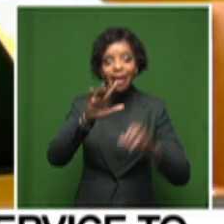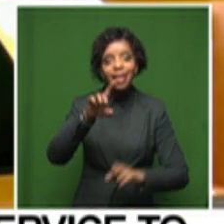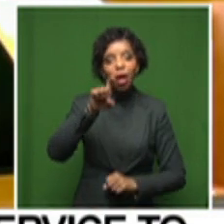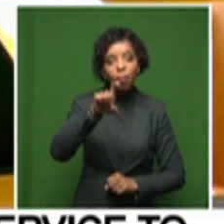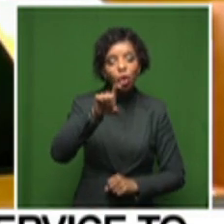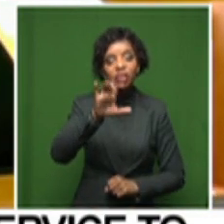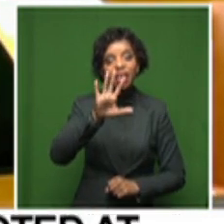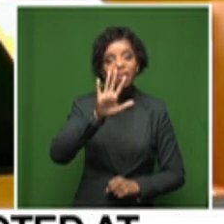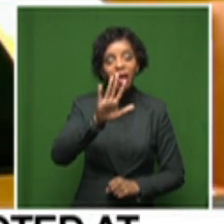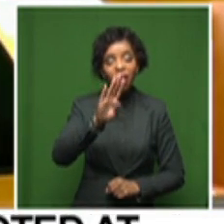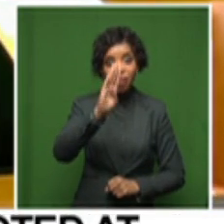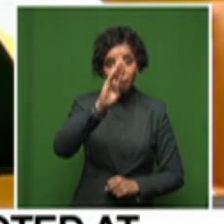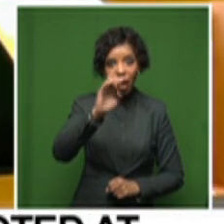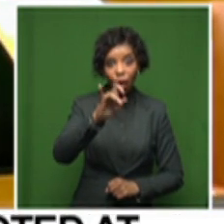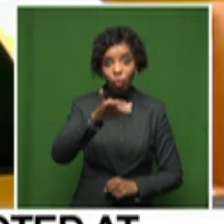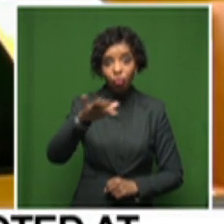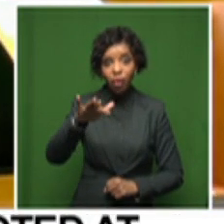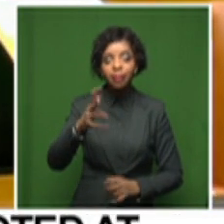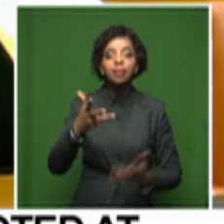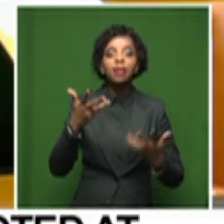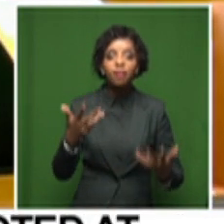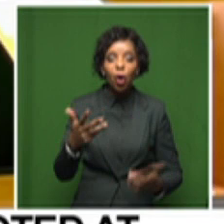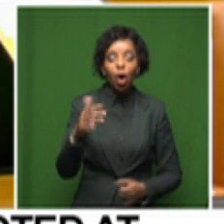R10.5 billion is allocated to SAA